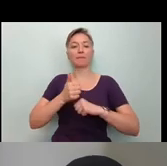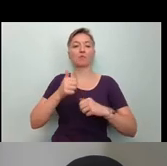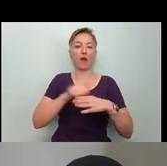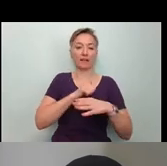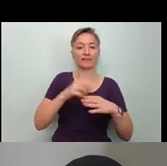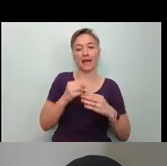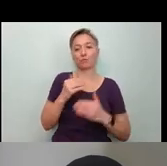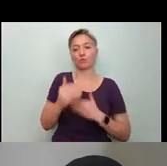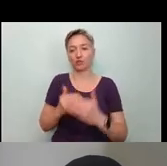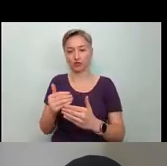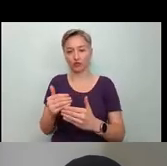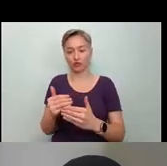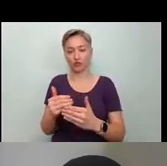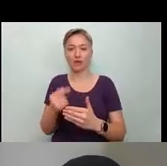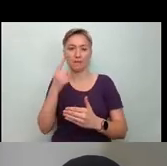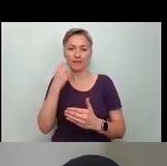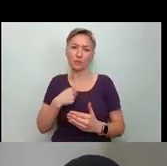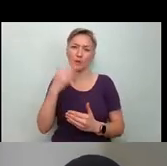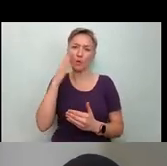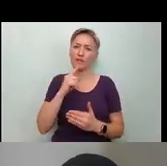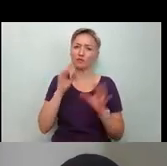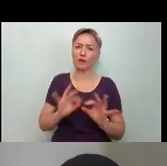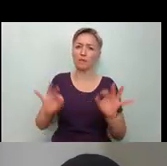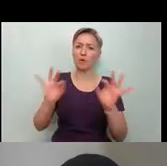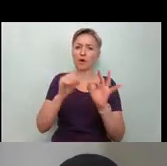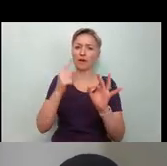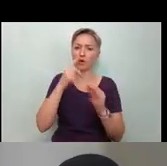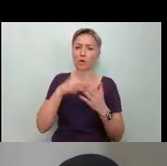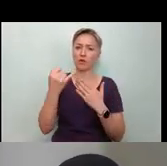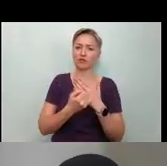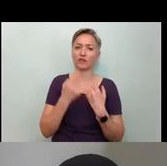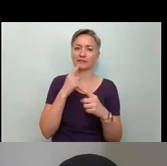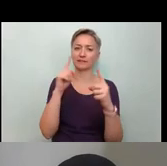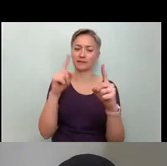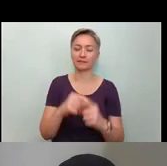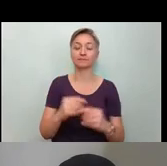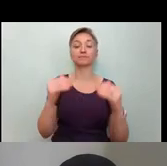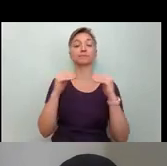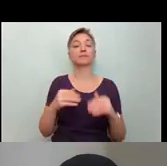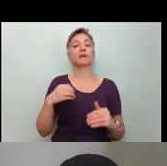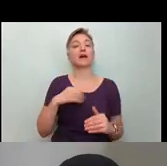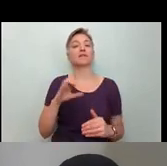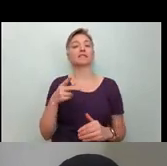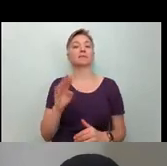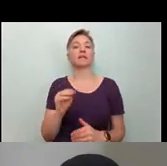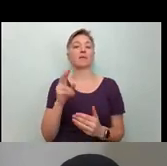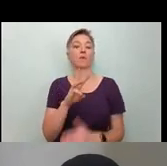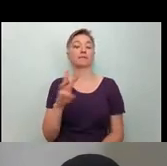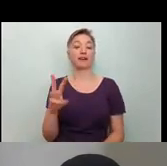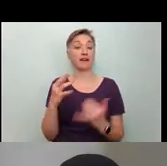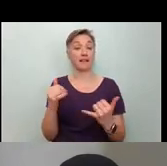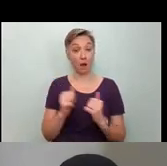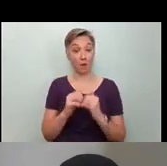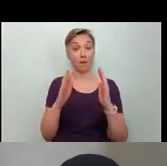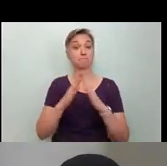how critical that is to the success of the project. And we also have our CPM website, which it's up and running. It's been